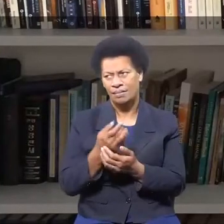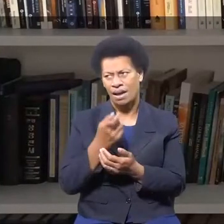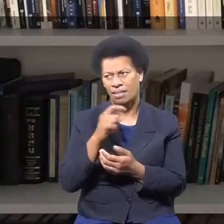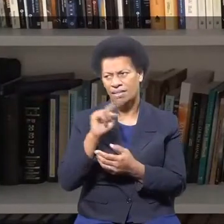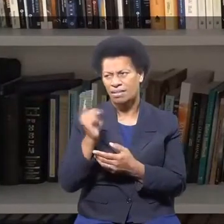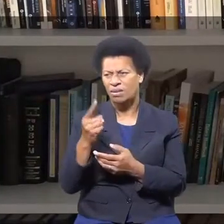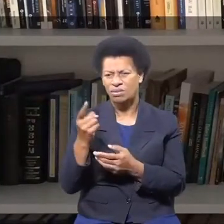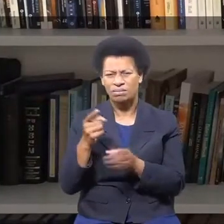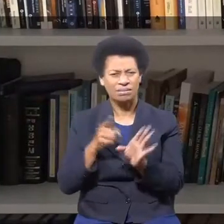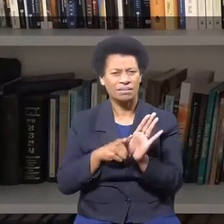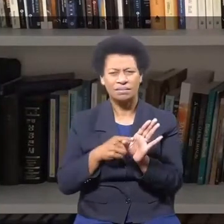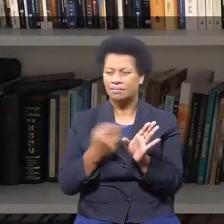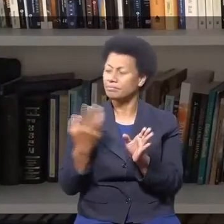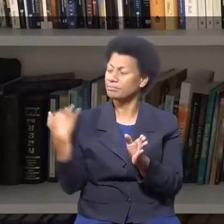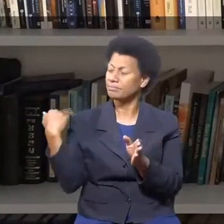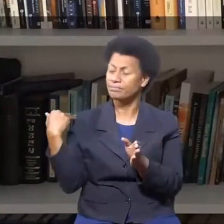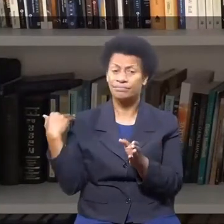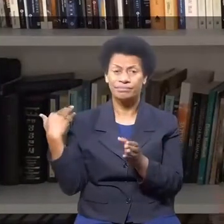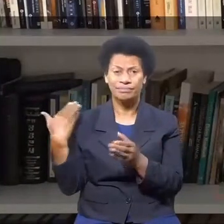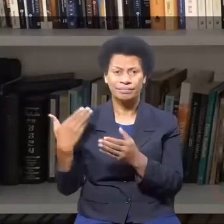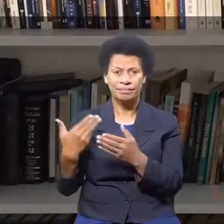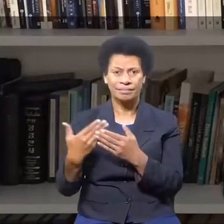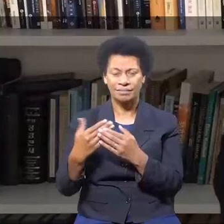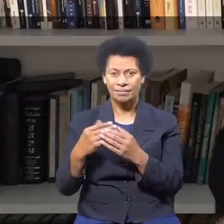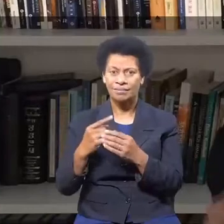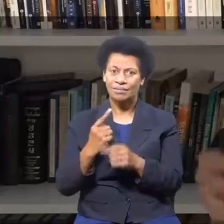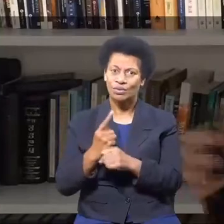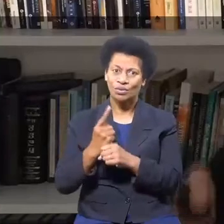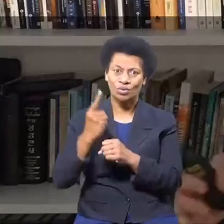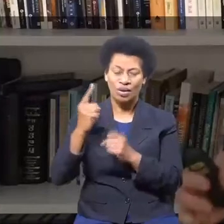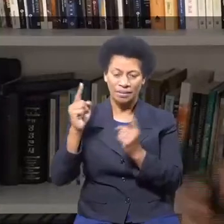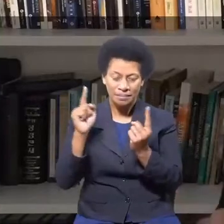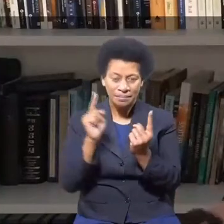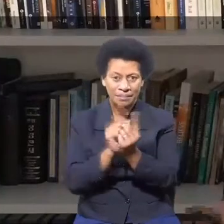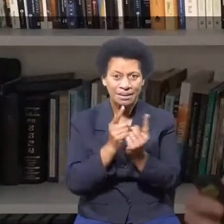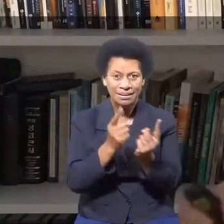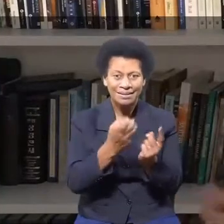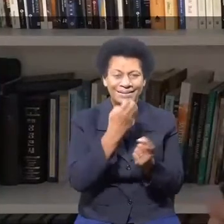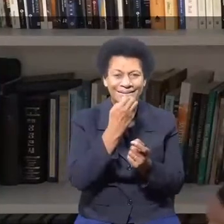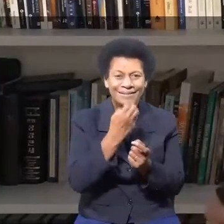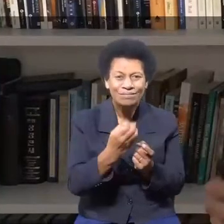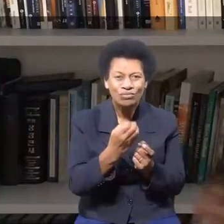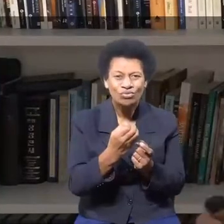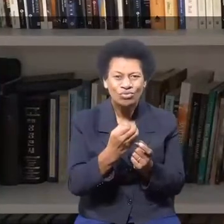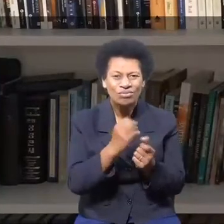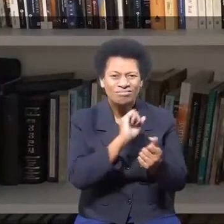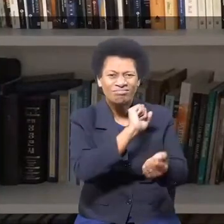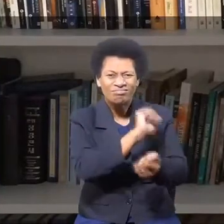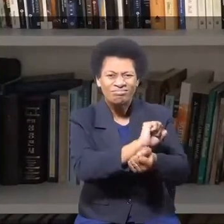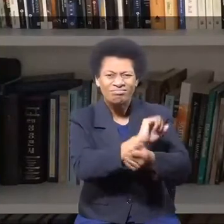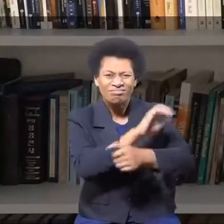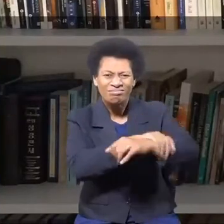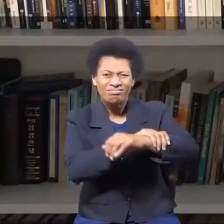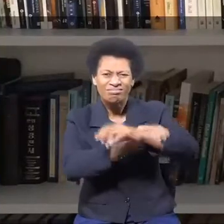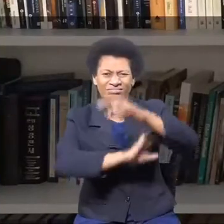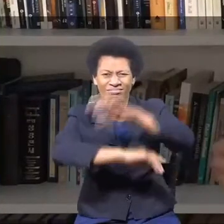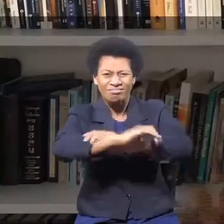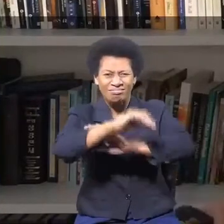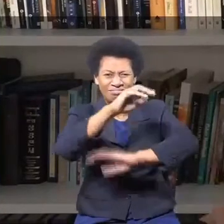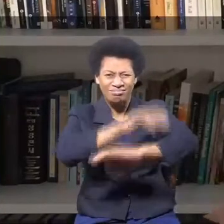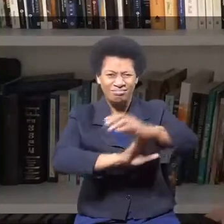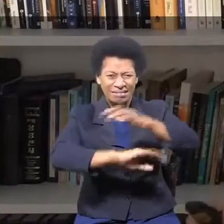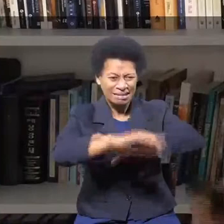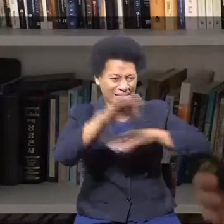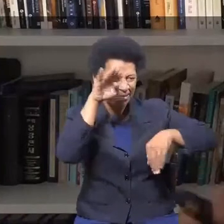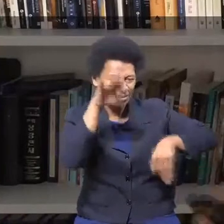thousand years ago, God met the Hebrew slaves that he had freed from Egypt. He met